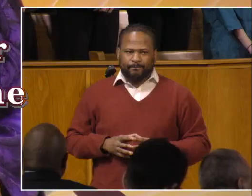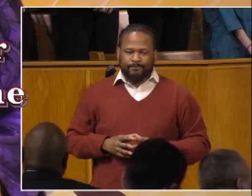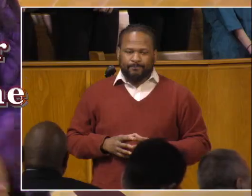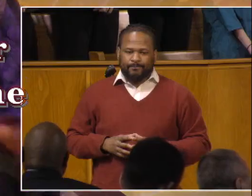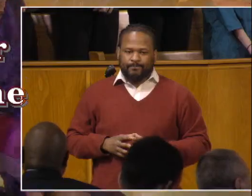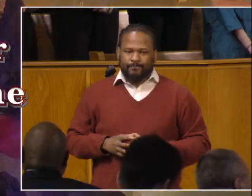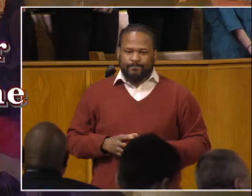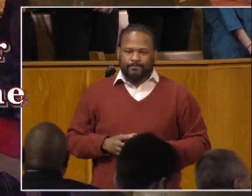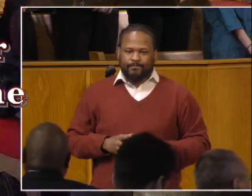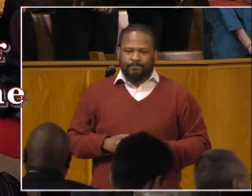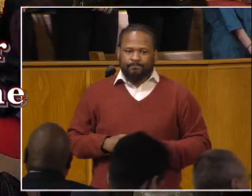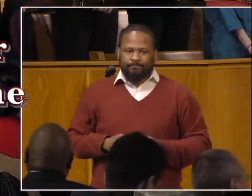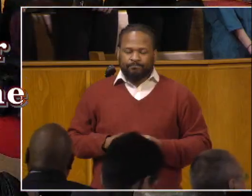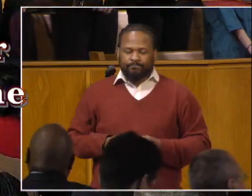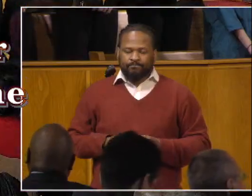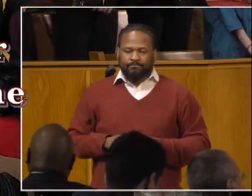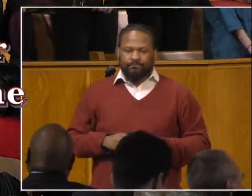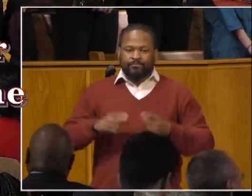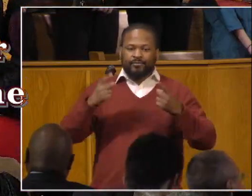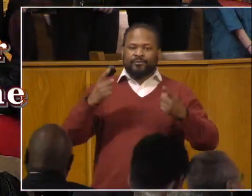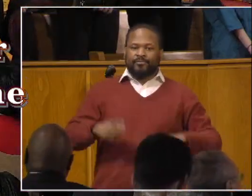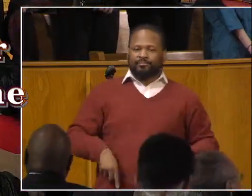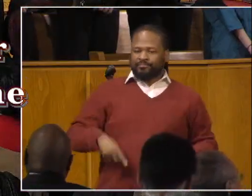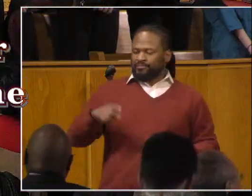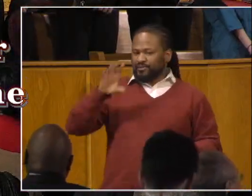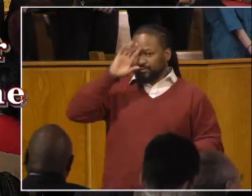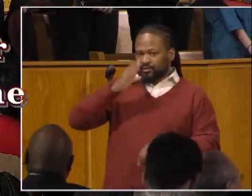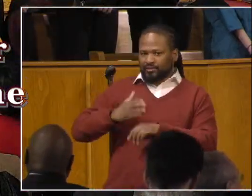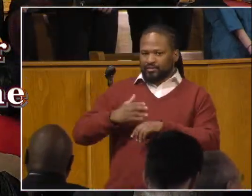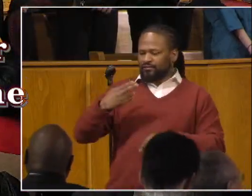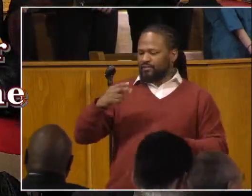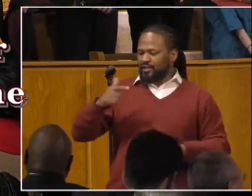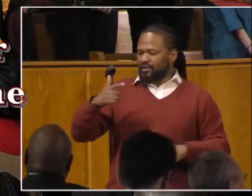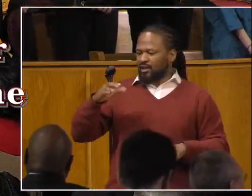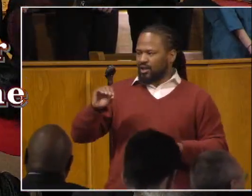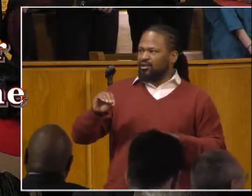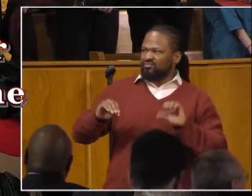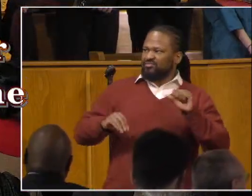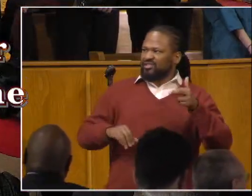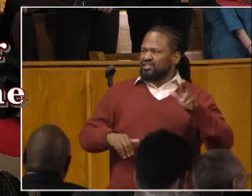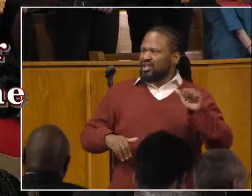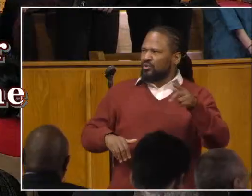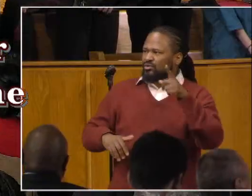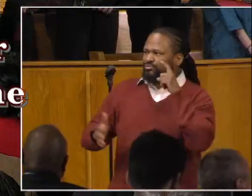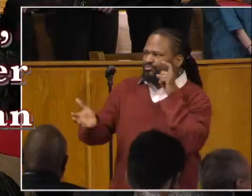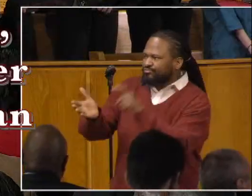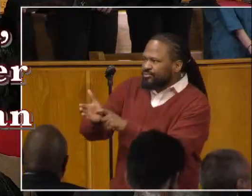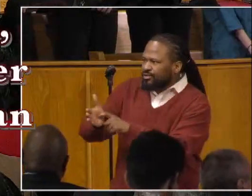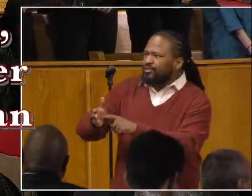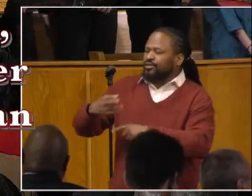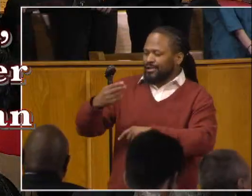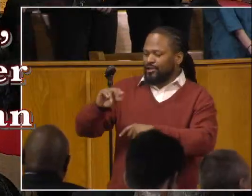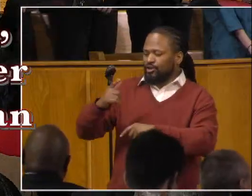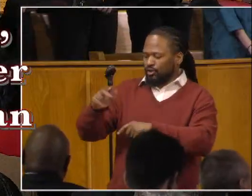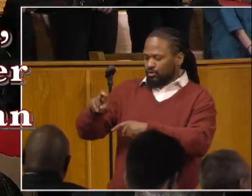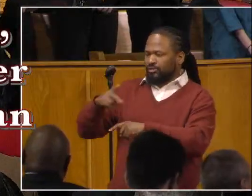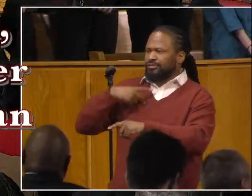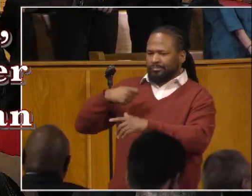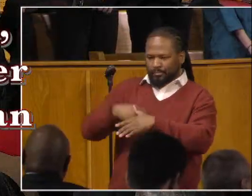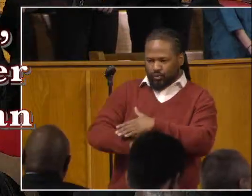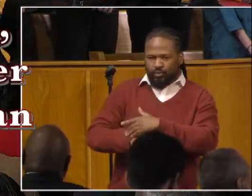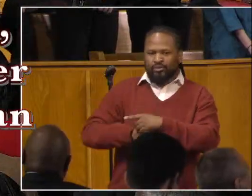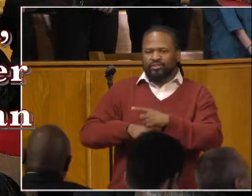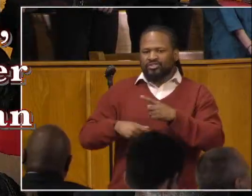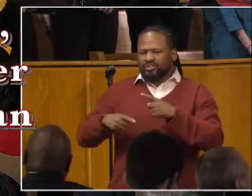9. And Sarah saw the son of Hagar the Egyptian, whom she had borne to Abraham, scoffing. Therefore